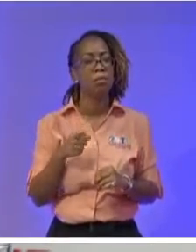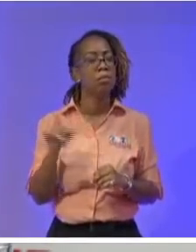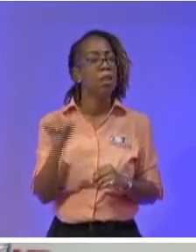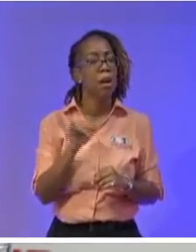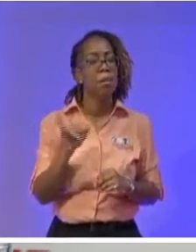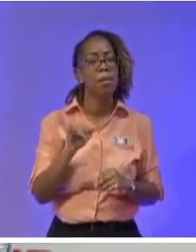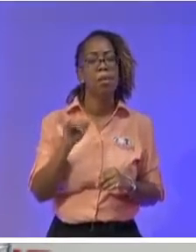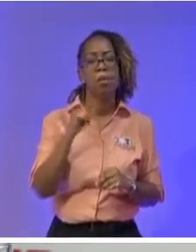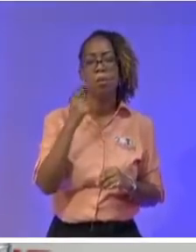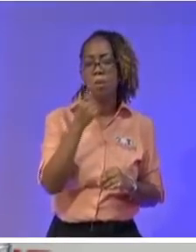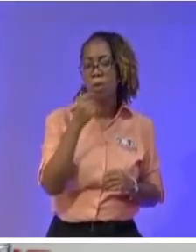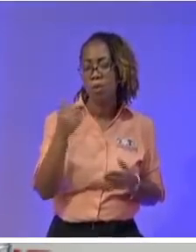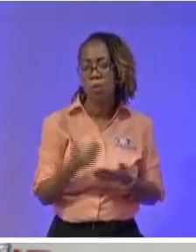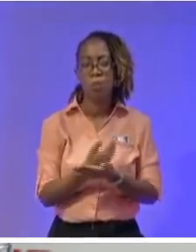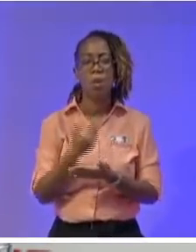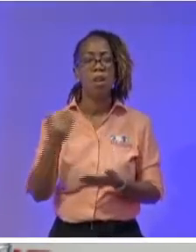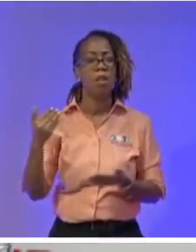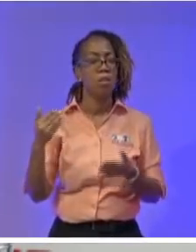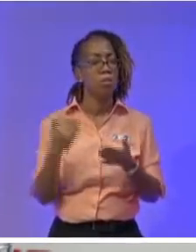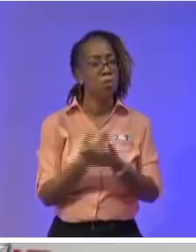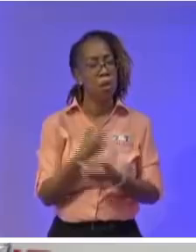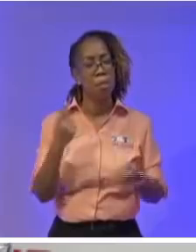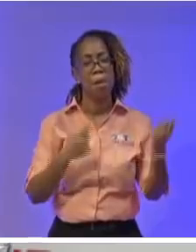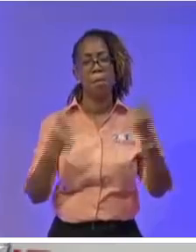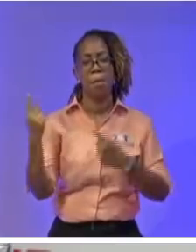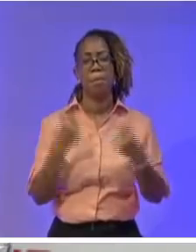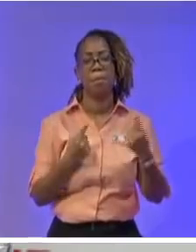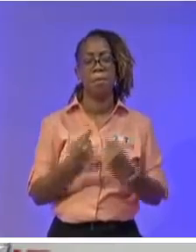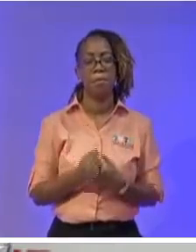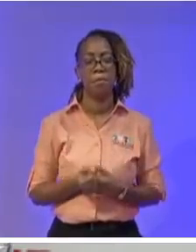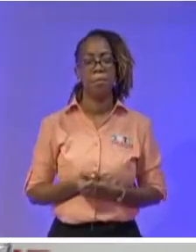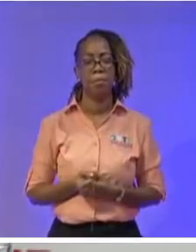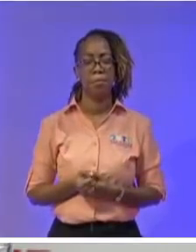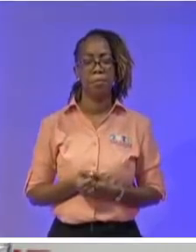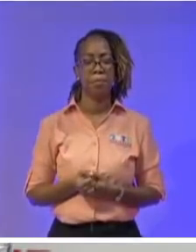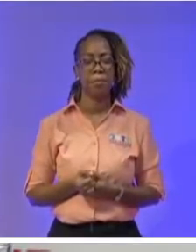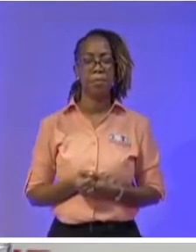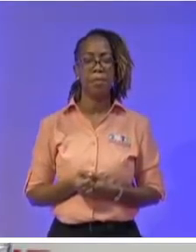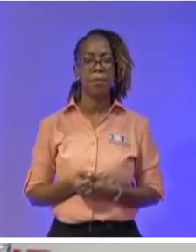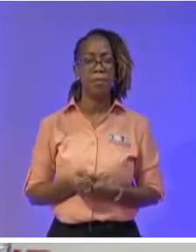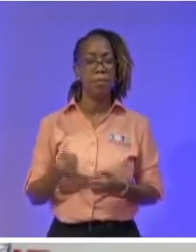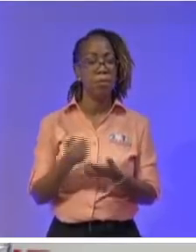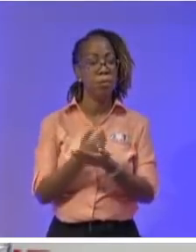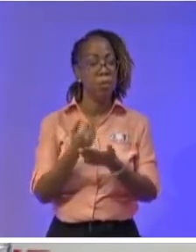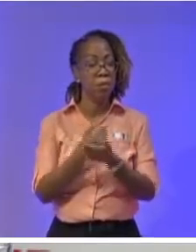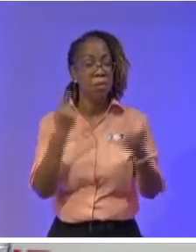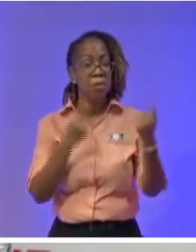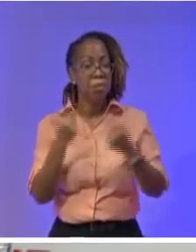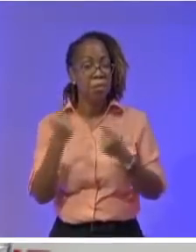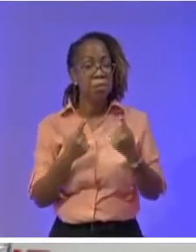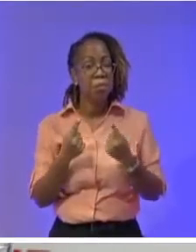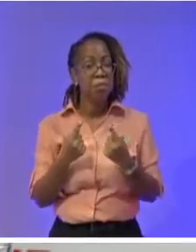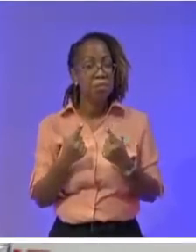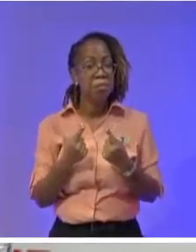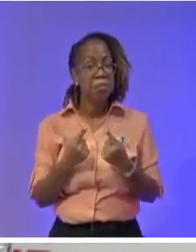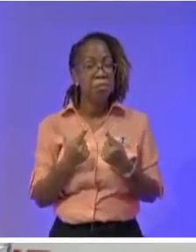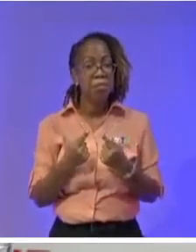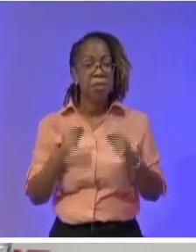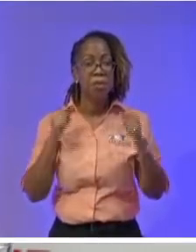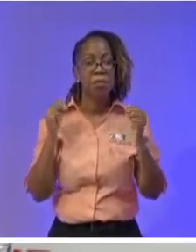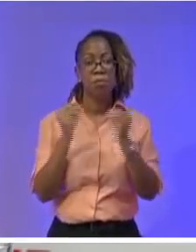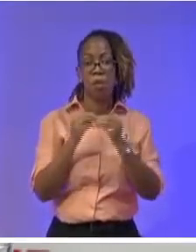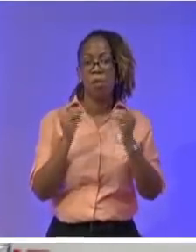the system has far exceeded the total number of persons leaving the system